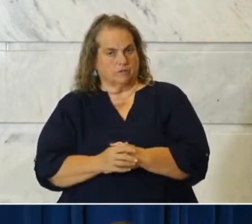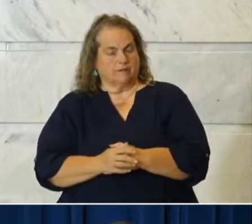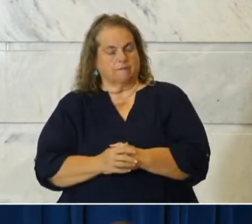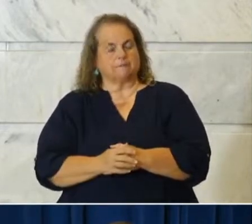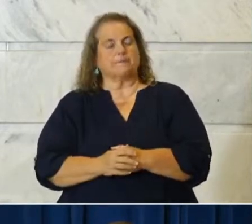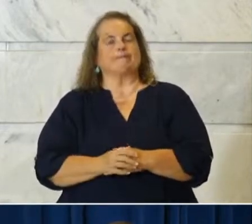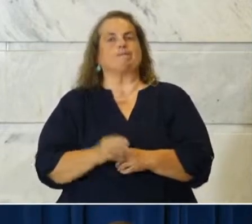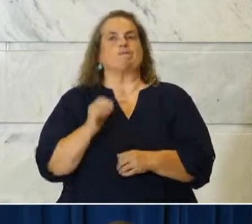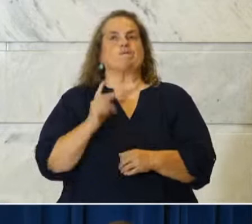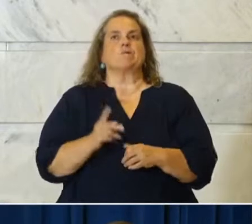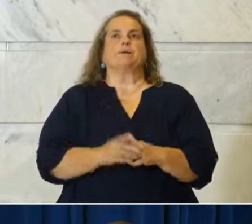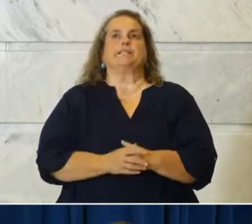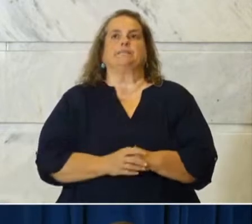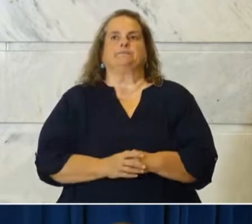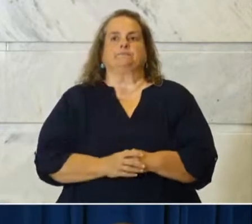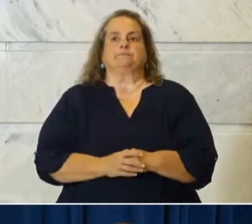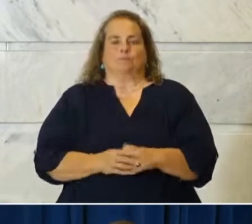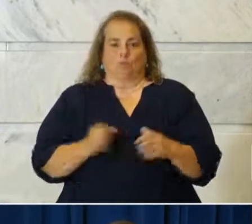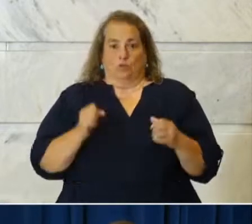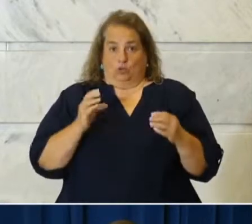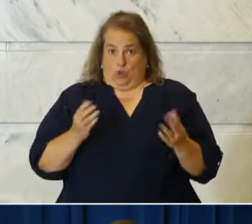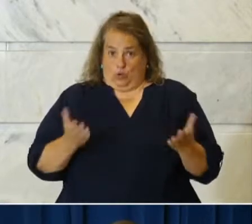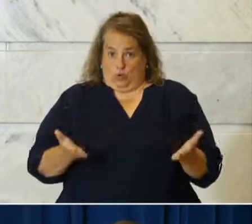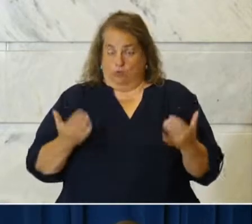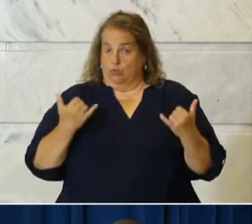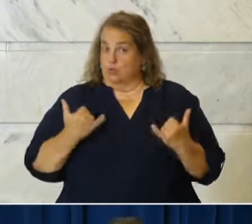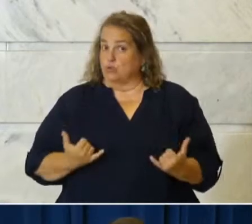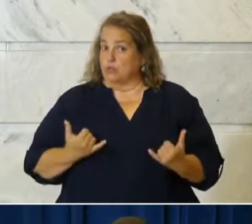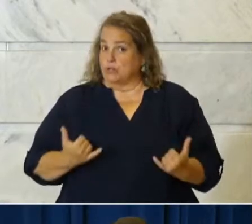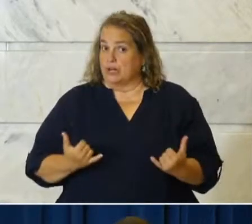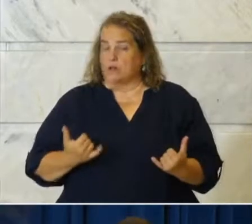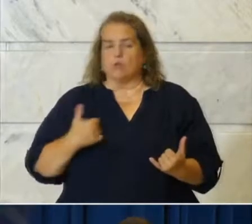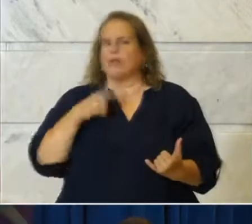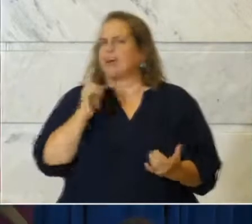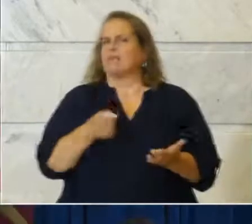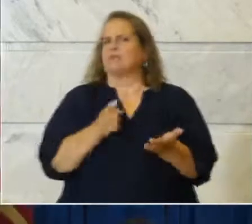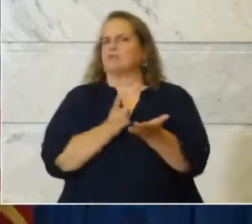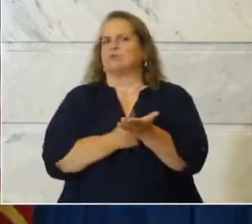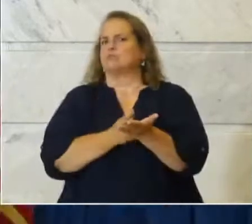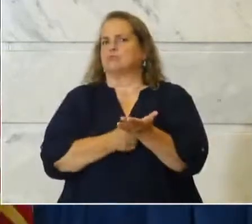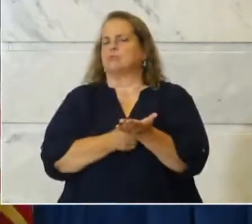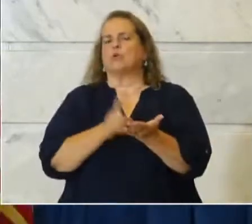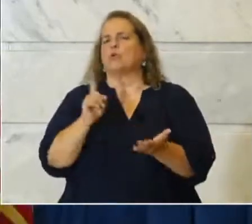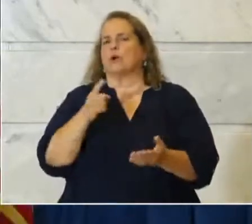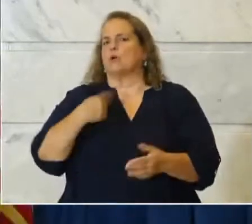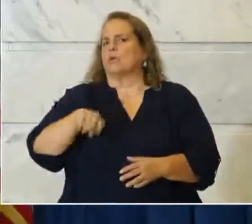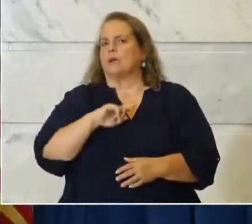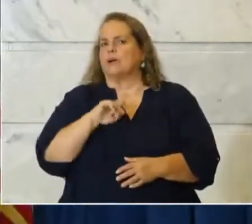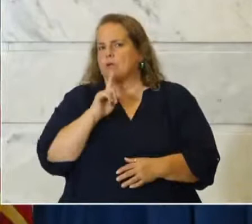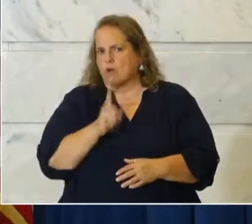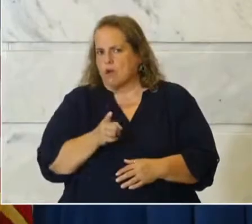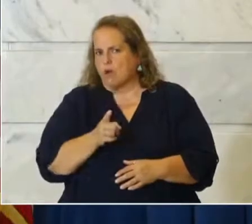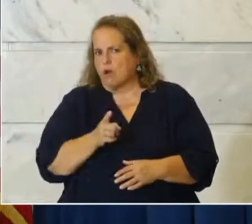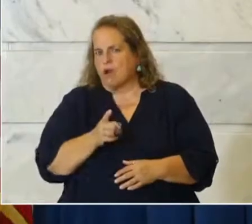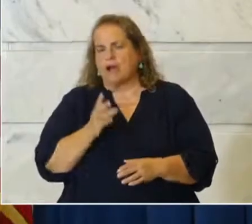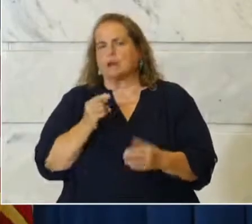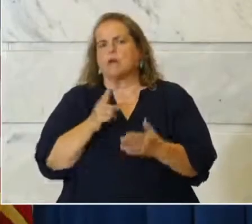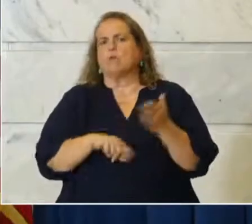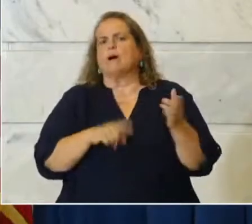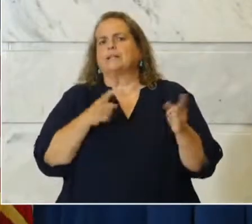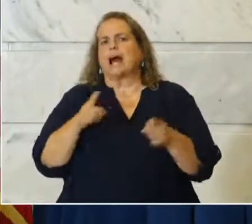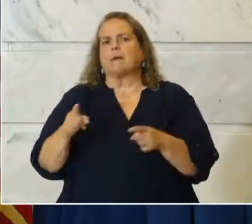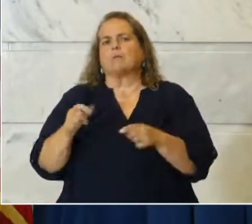right. So today, we got to talk about where we are and what's happening with